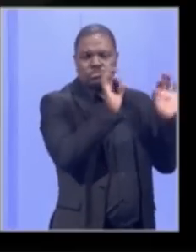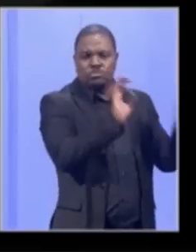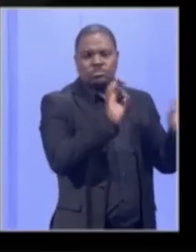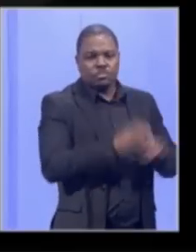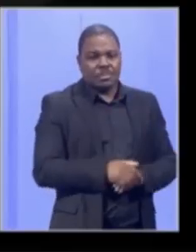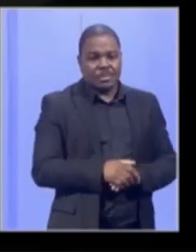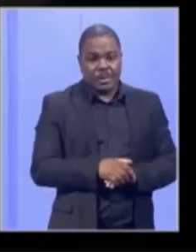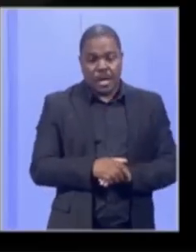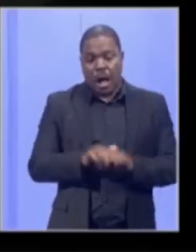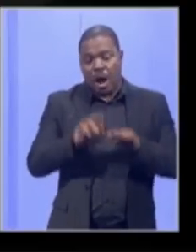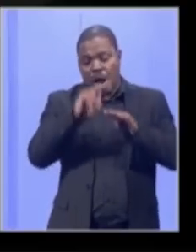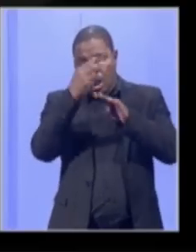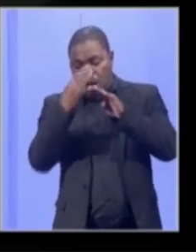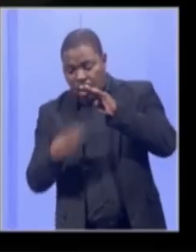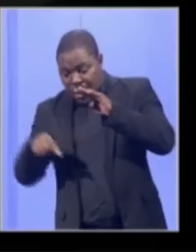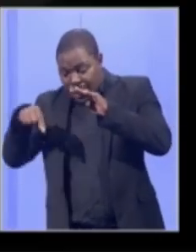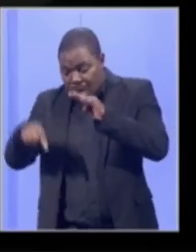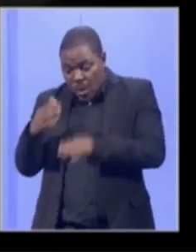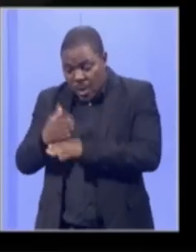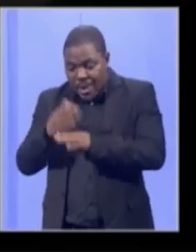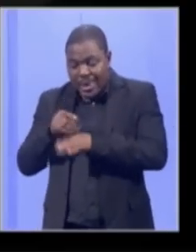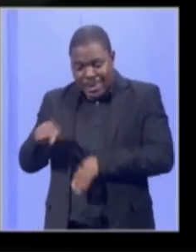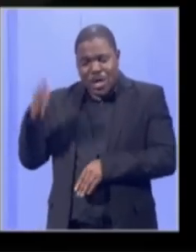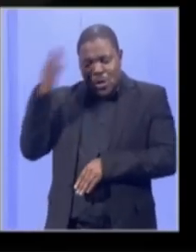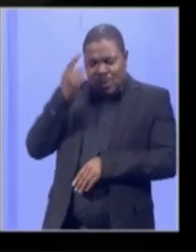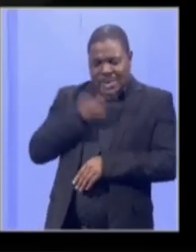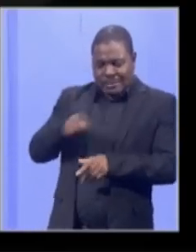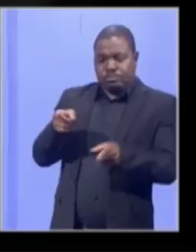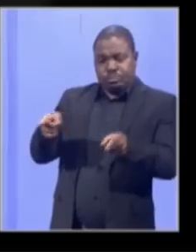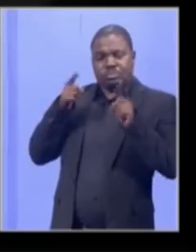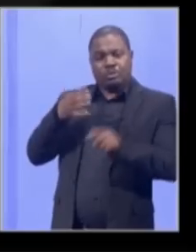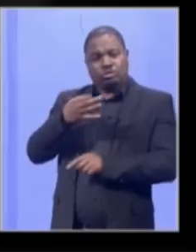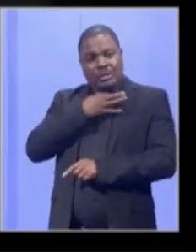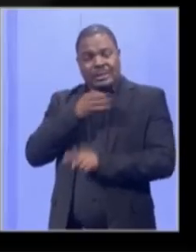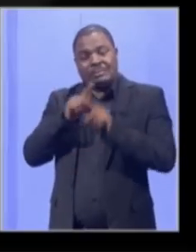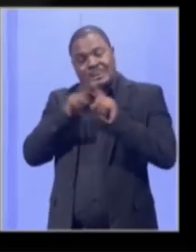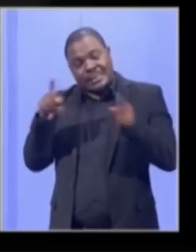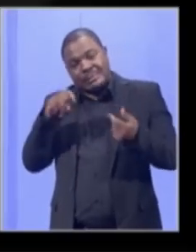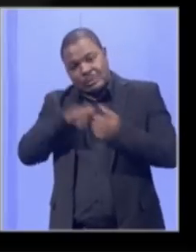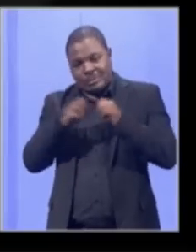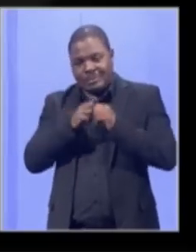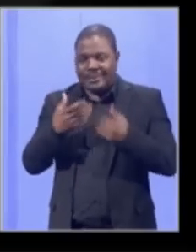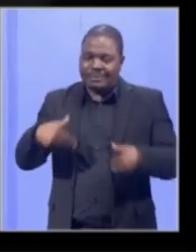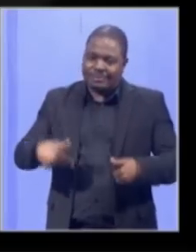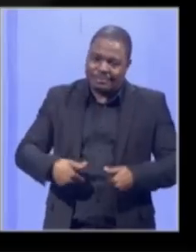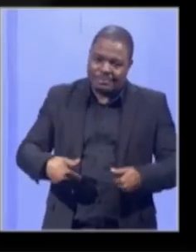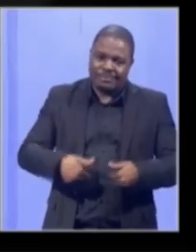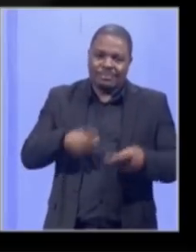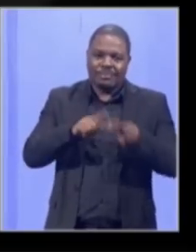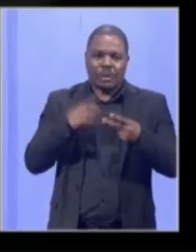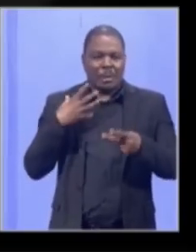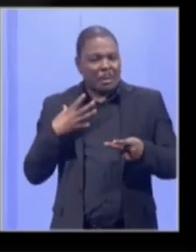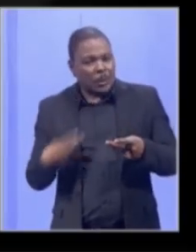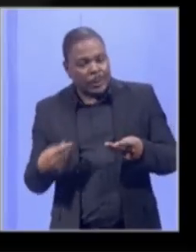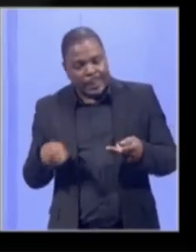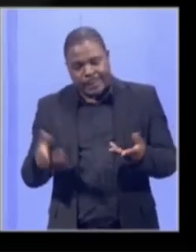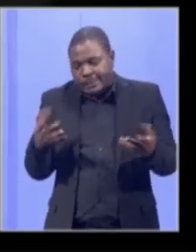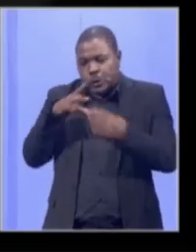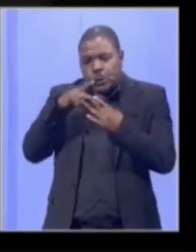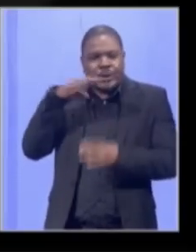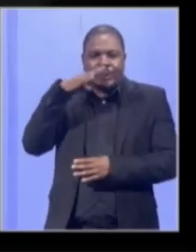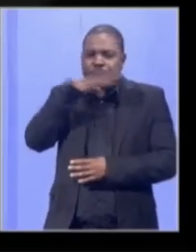go lefatshe ba itse gore ke di-risk empa tlala le bohloki ke tsona ba tlhokang boitlhophelo a